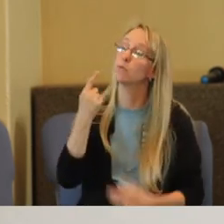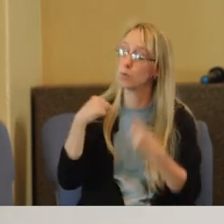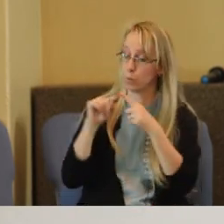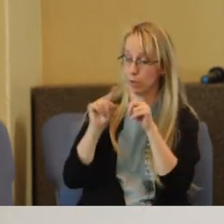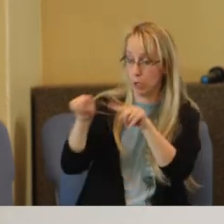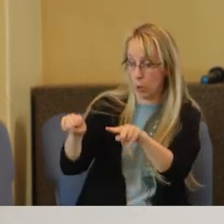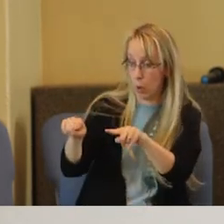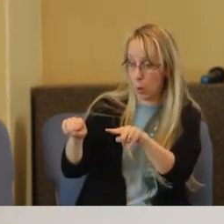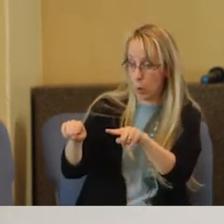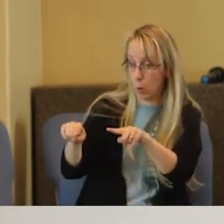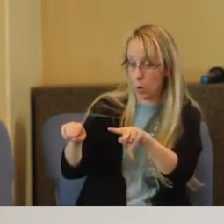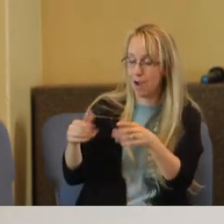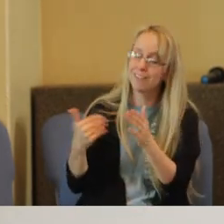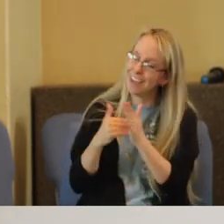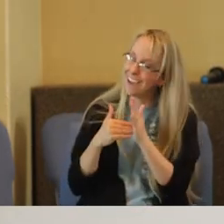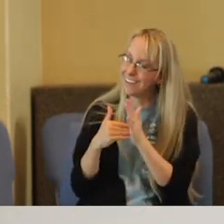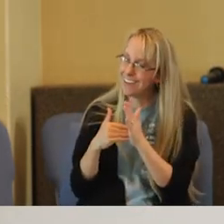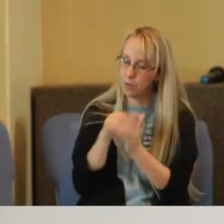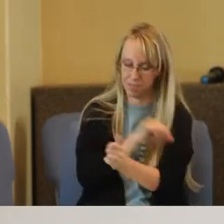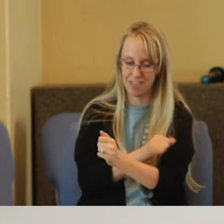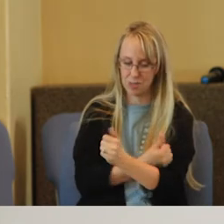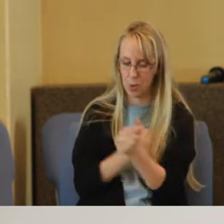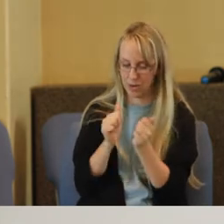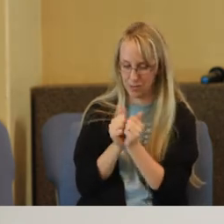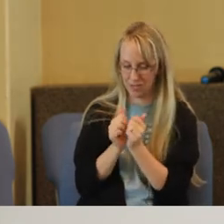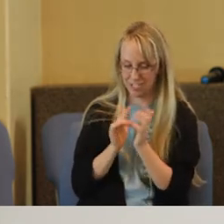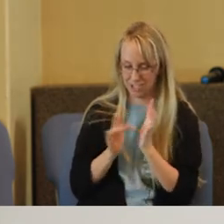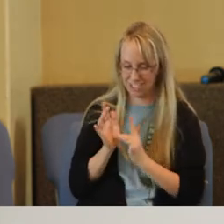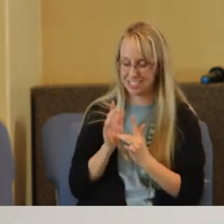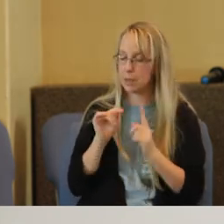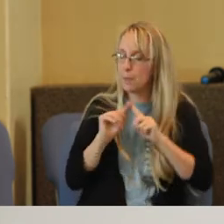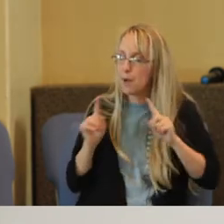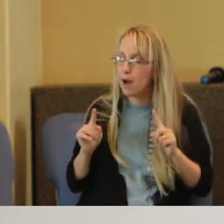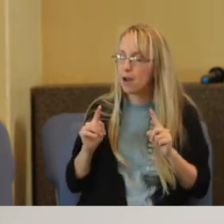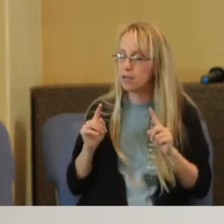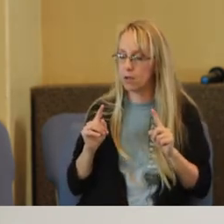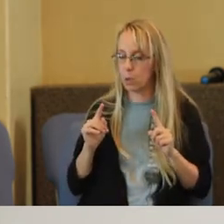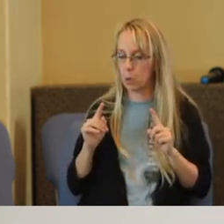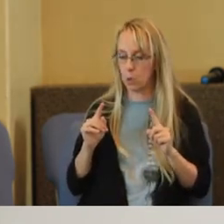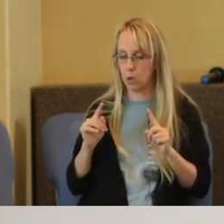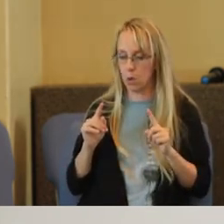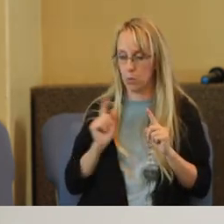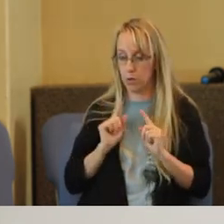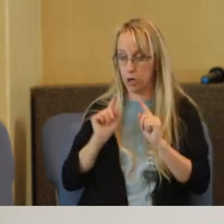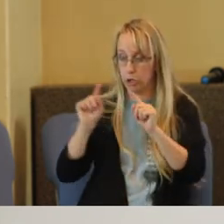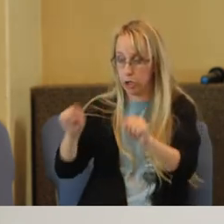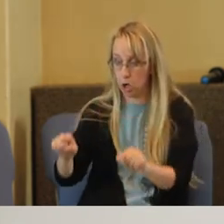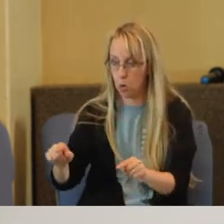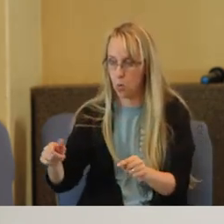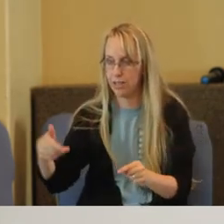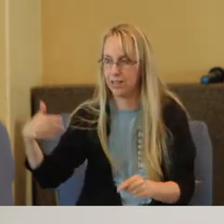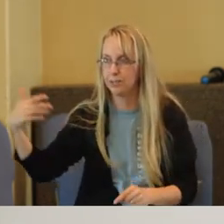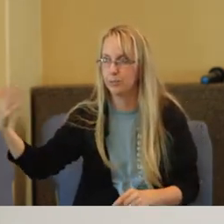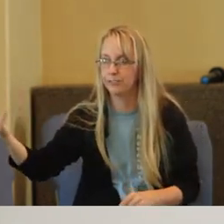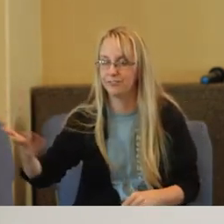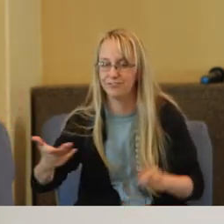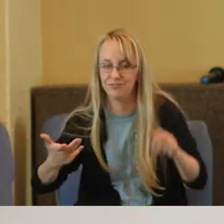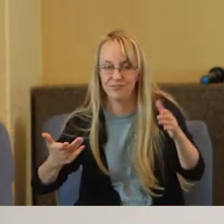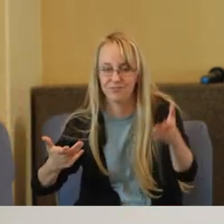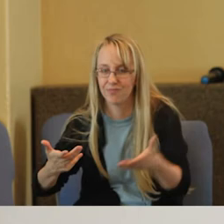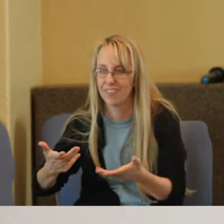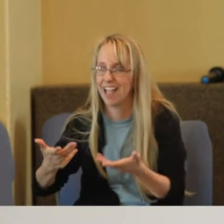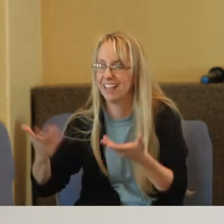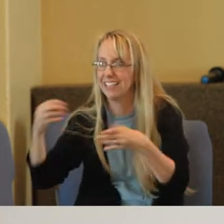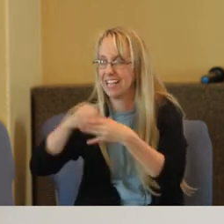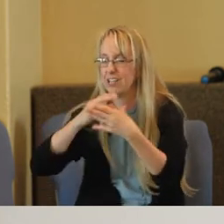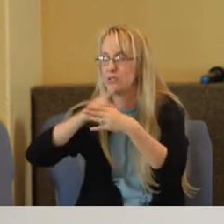going, again, with that authority of Jesus, but at the same time, we're going and we are inviting the people into the royal family. And